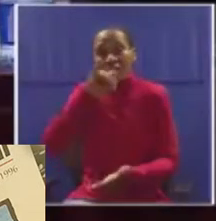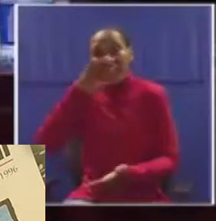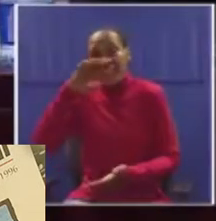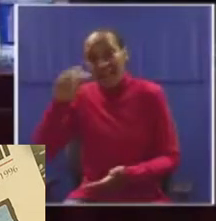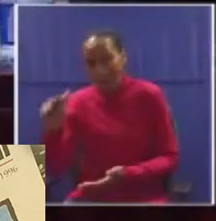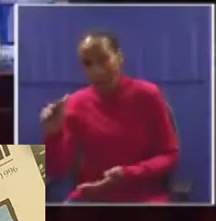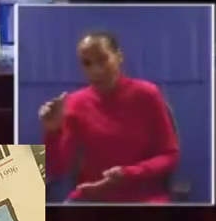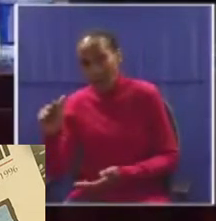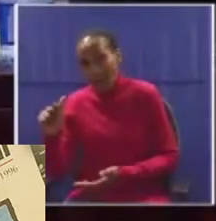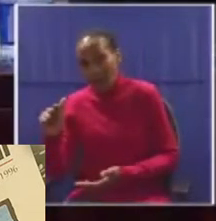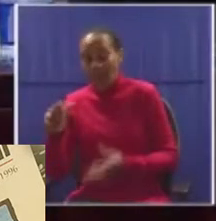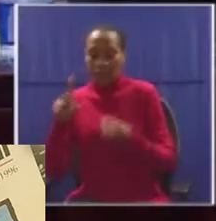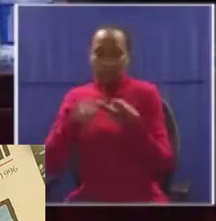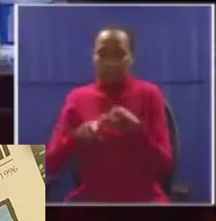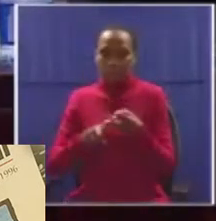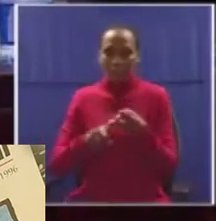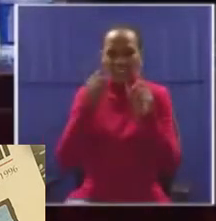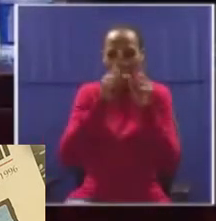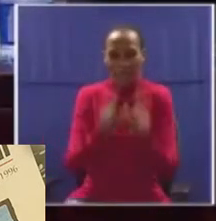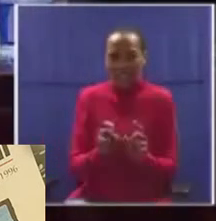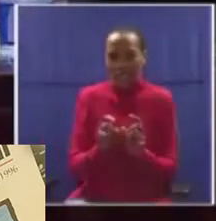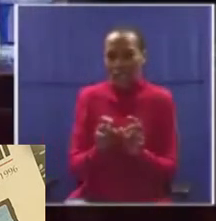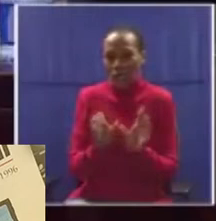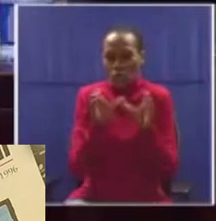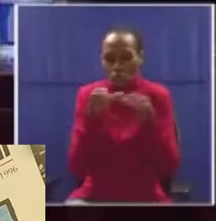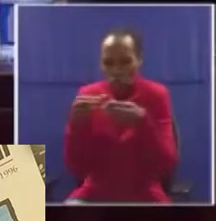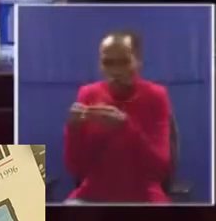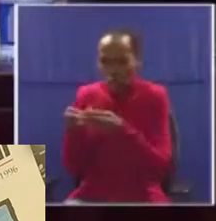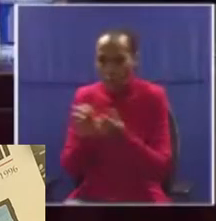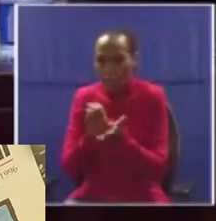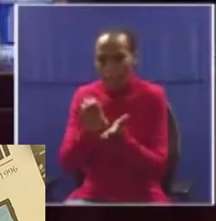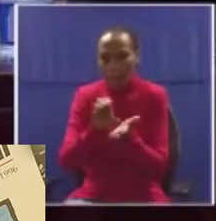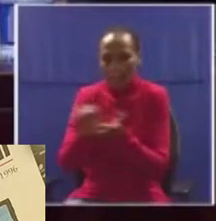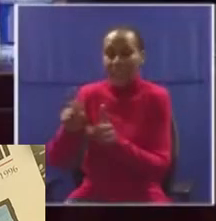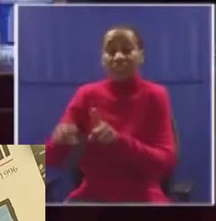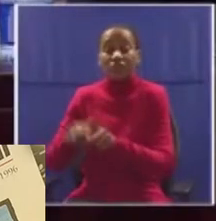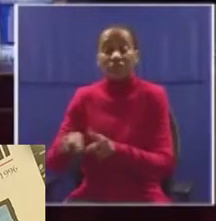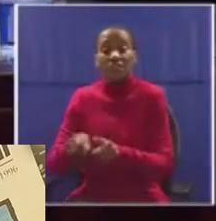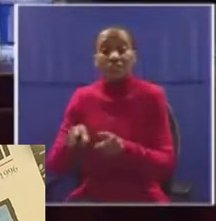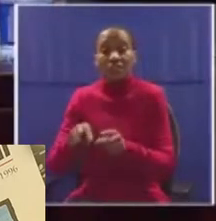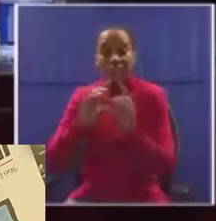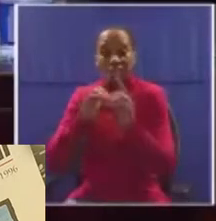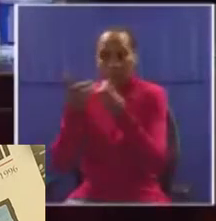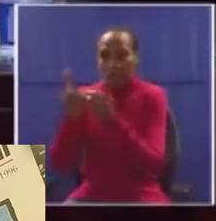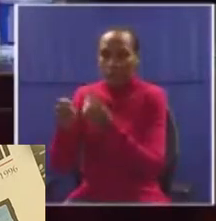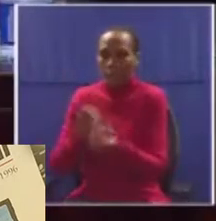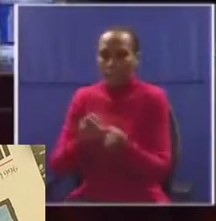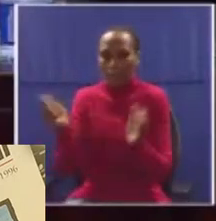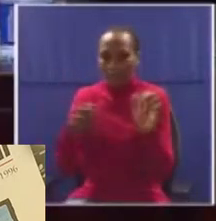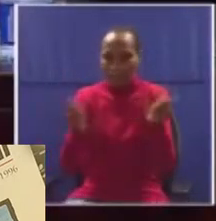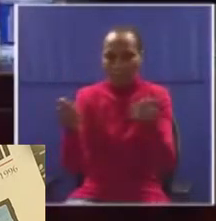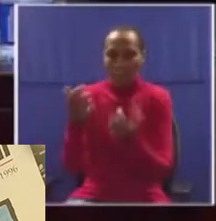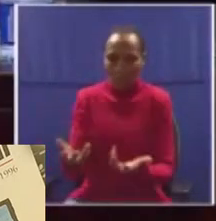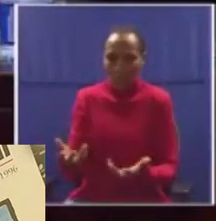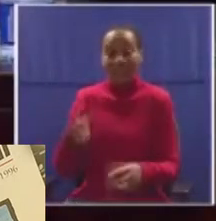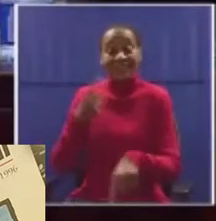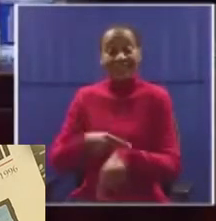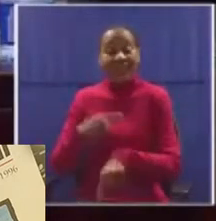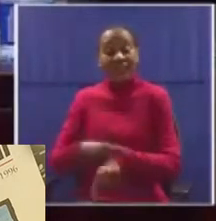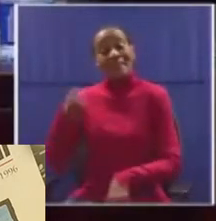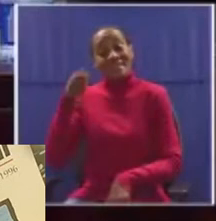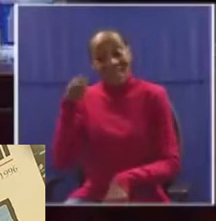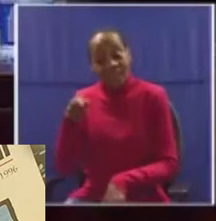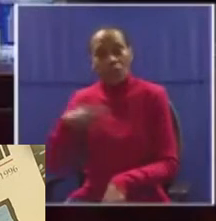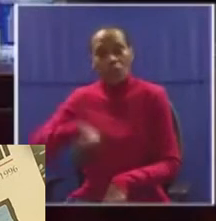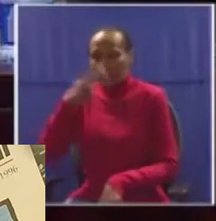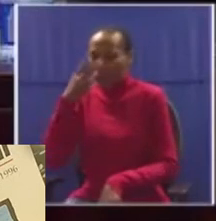and then specialized units in subs and the national treasury it was at that stage that we engage with